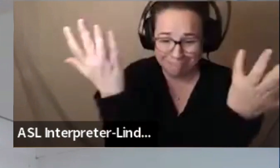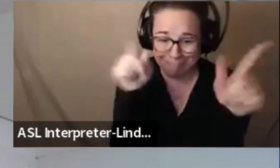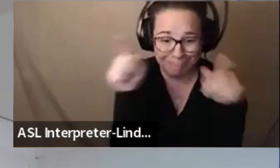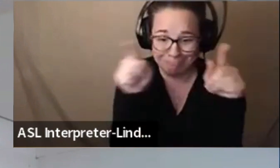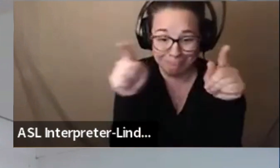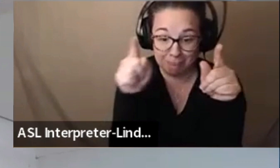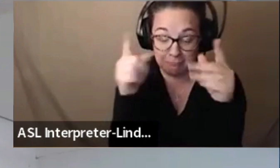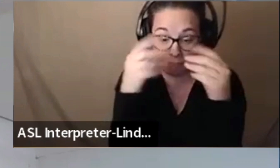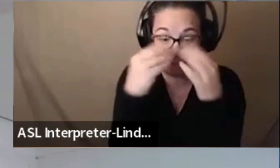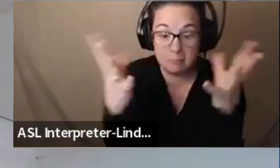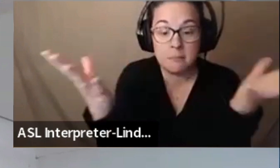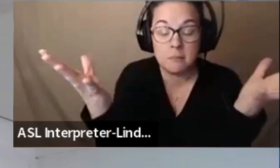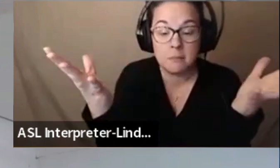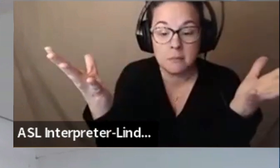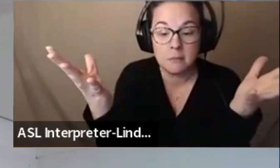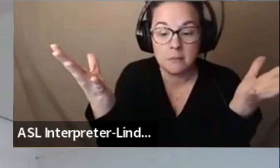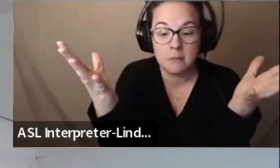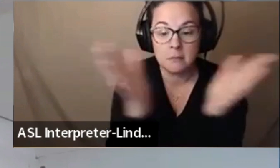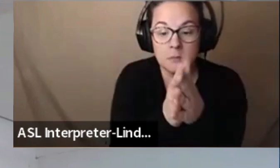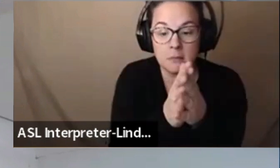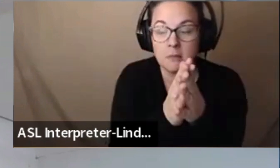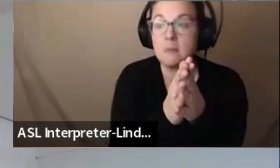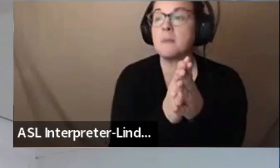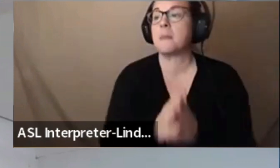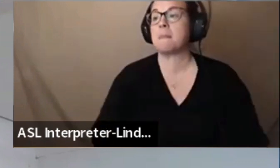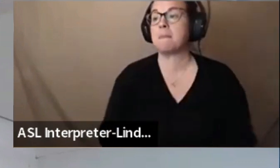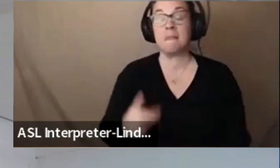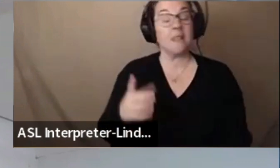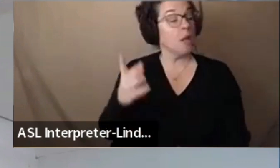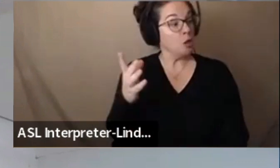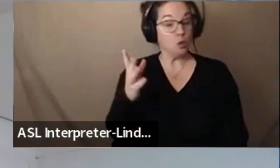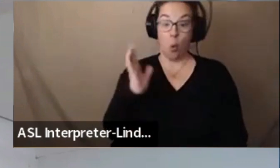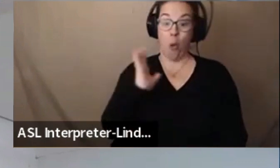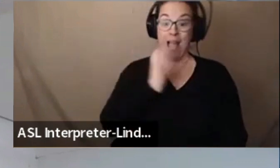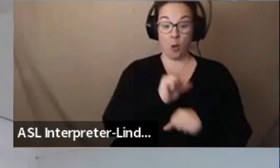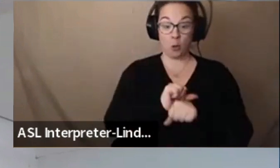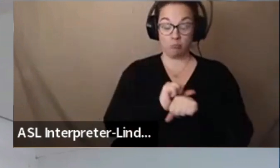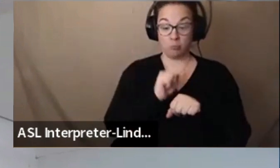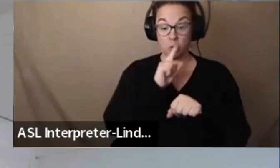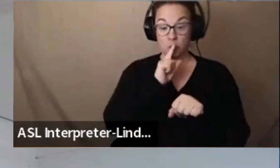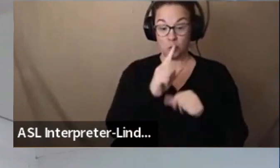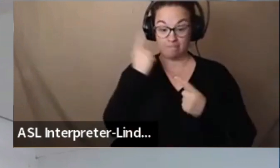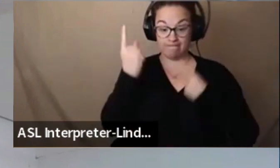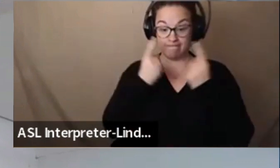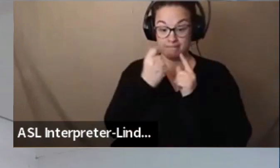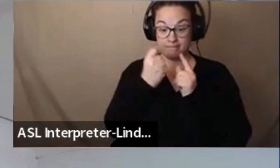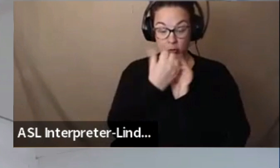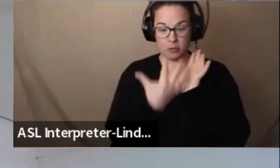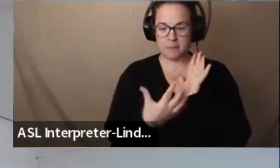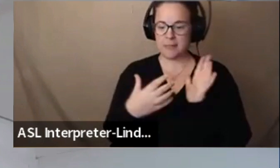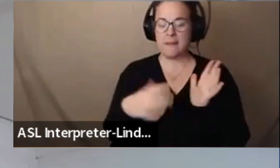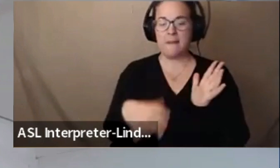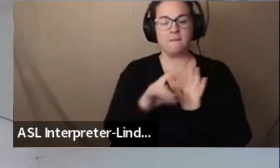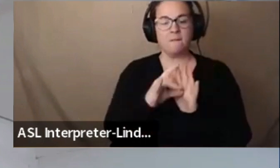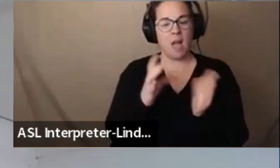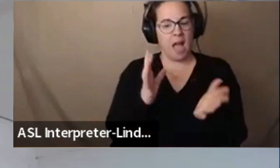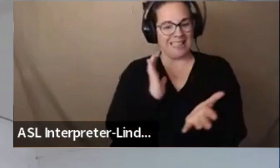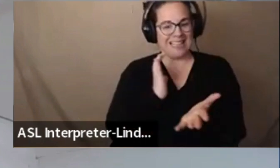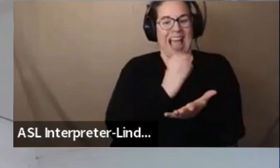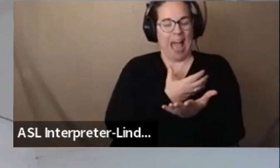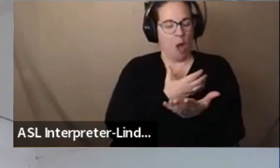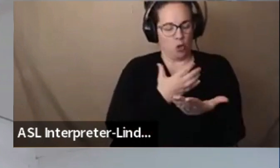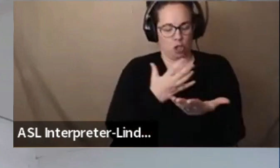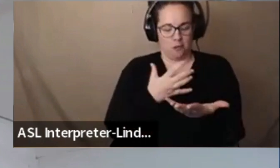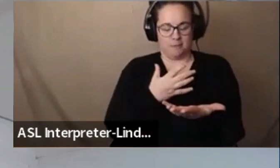they're trying to hold on to their own validation, and I feel like it's for us to go into this work and get our own validation, because that's what